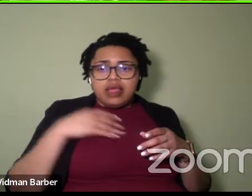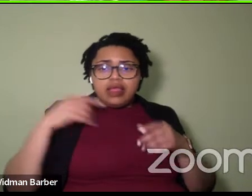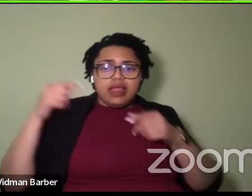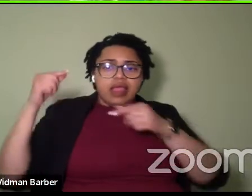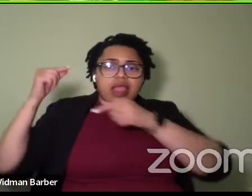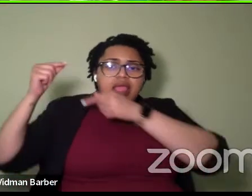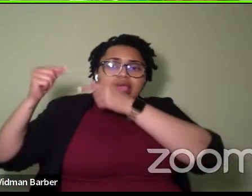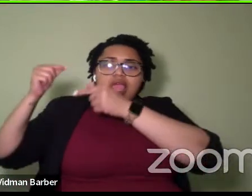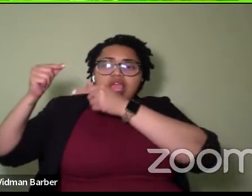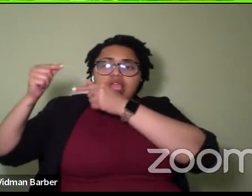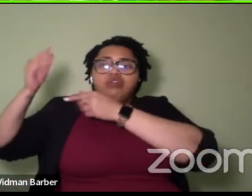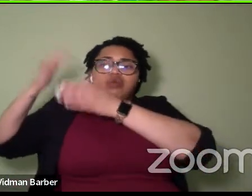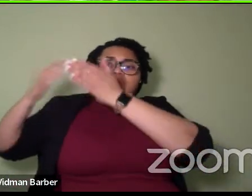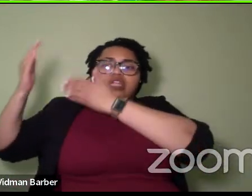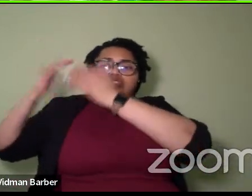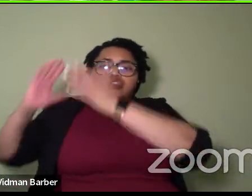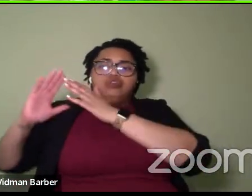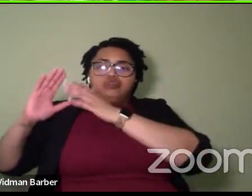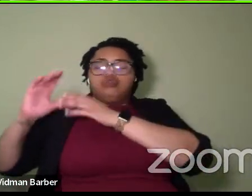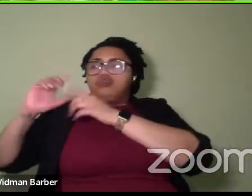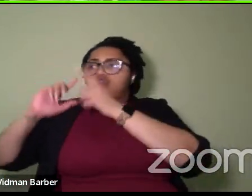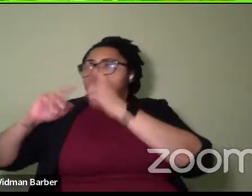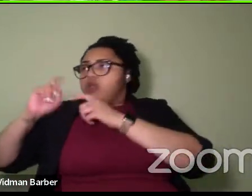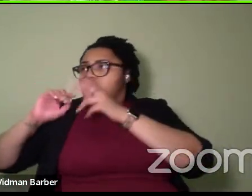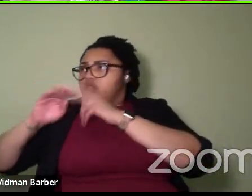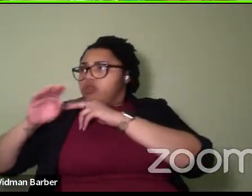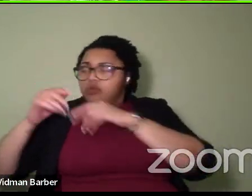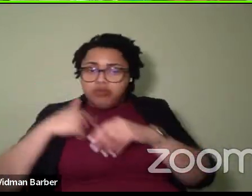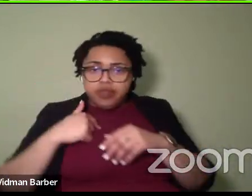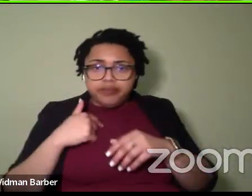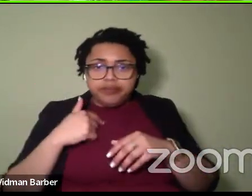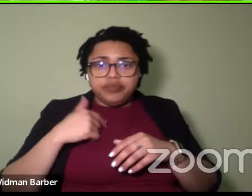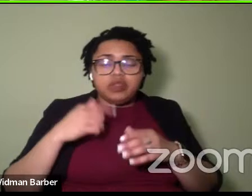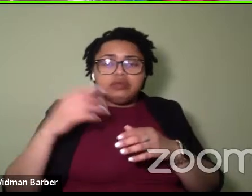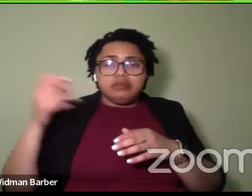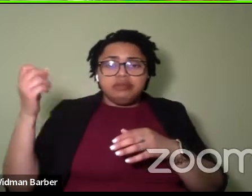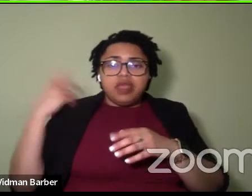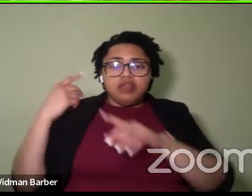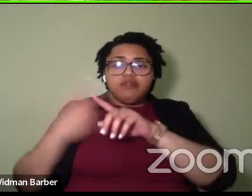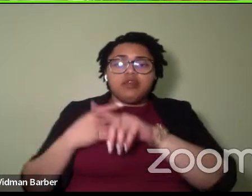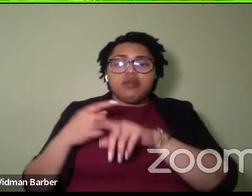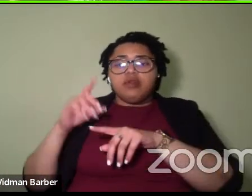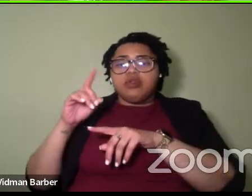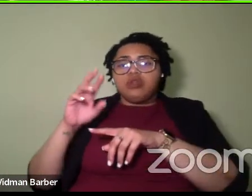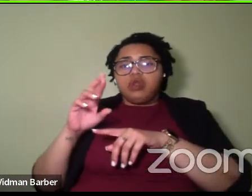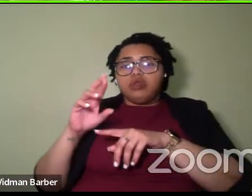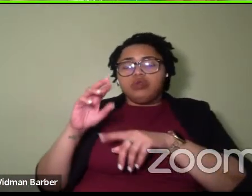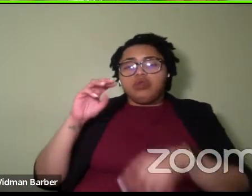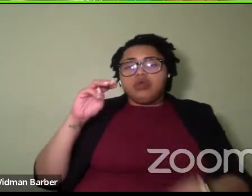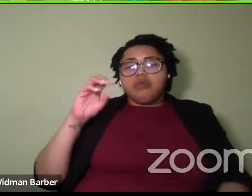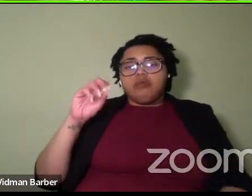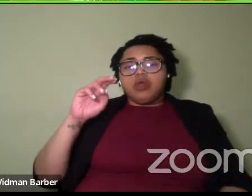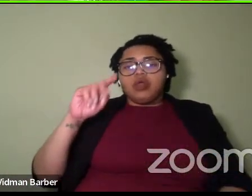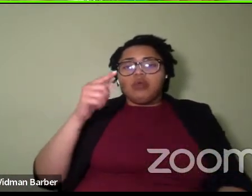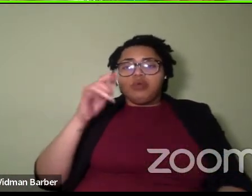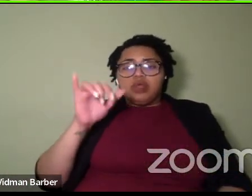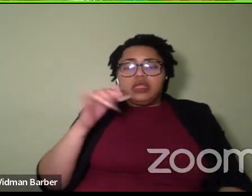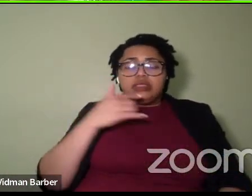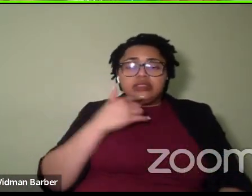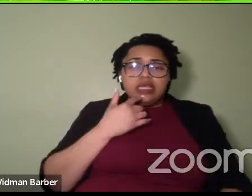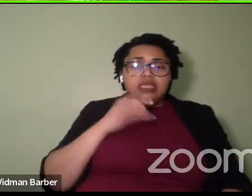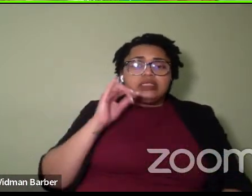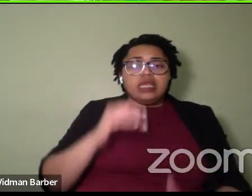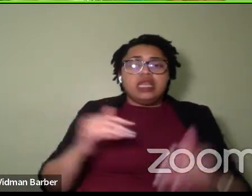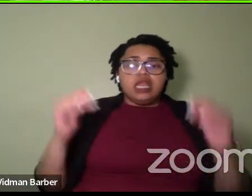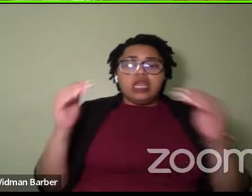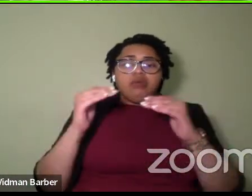they're, and it goes back to what Dr. Montgomery was mentioning, how, it was like that equity, right? That it, more dumb,